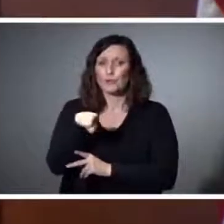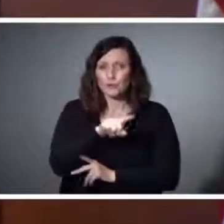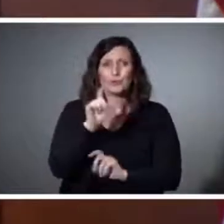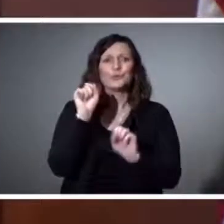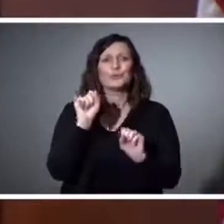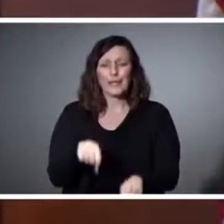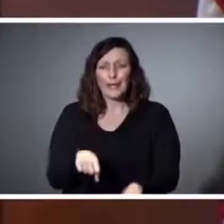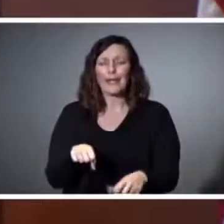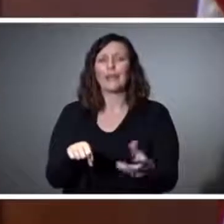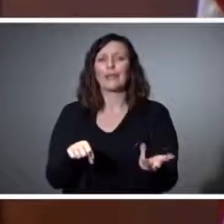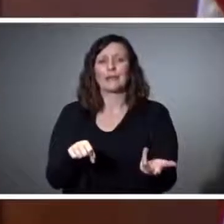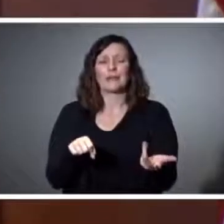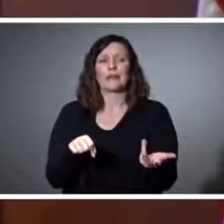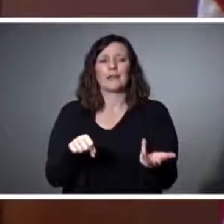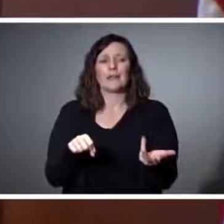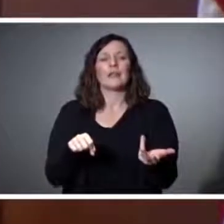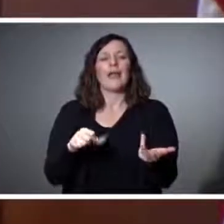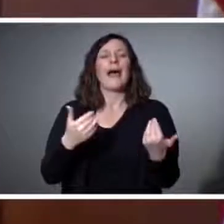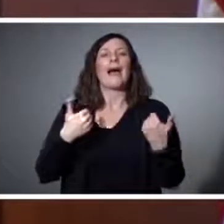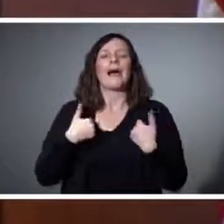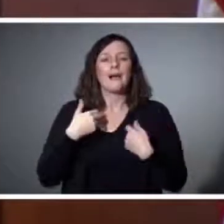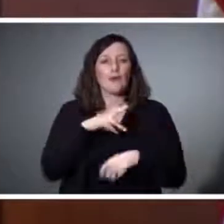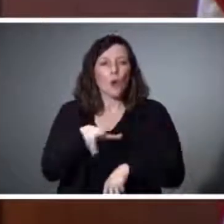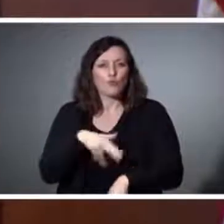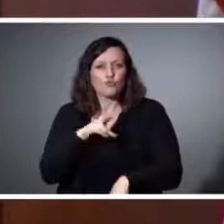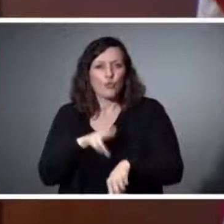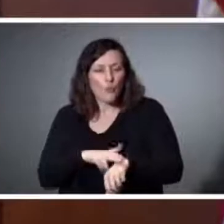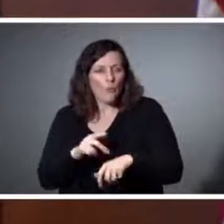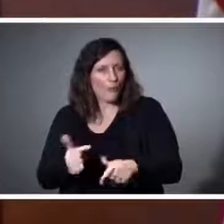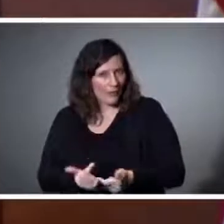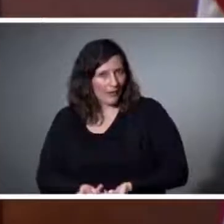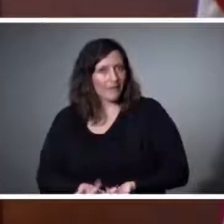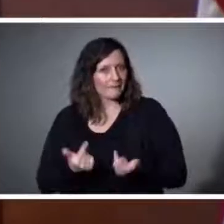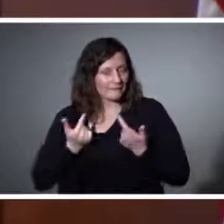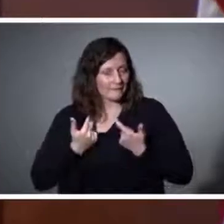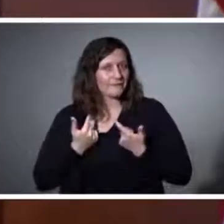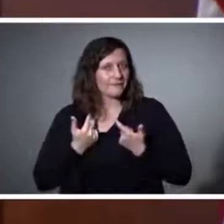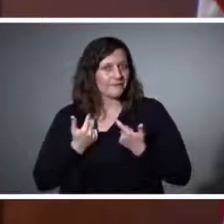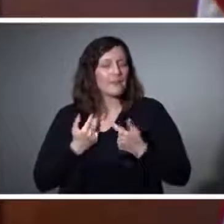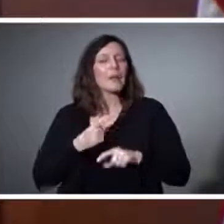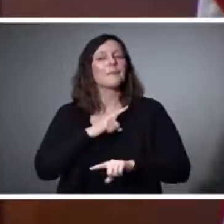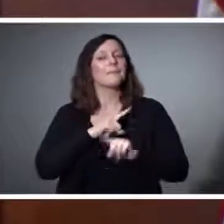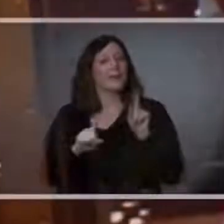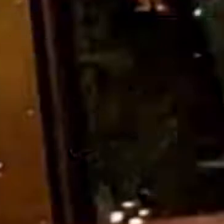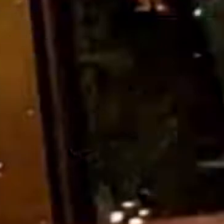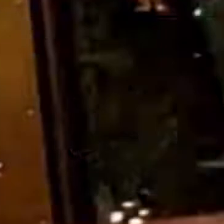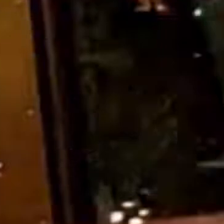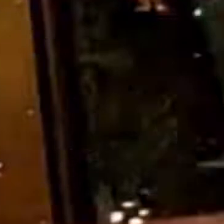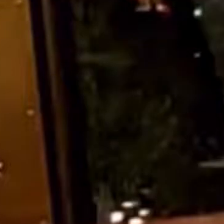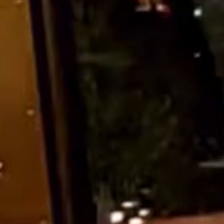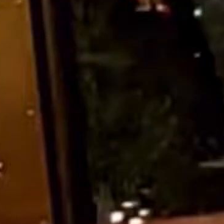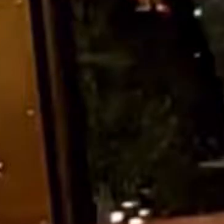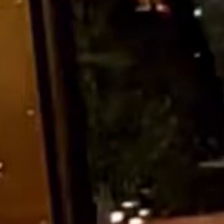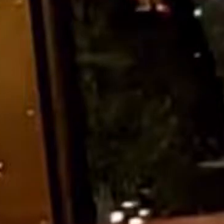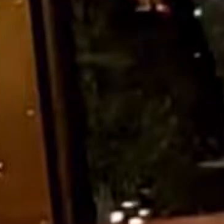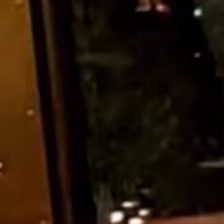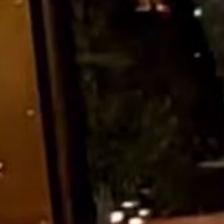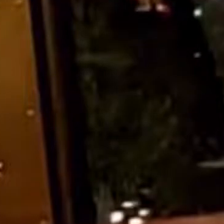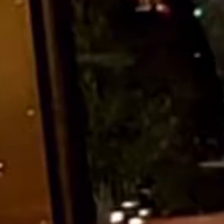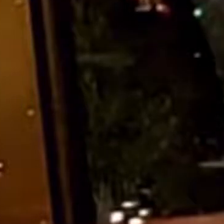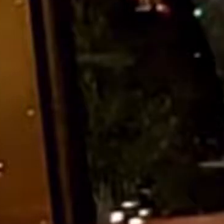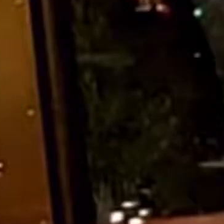return to a life that is somewhat normal. Normal for politicians. Rhode Island Governor Gina